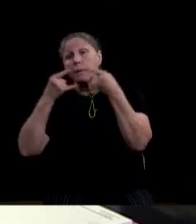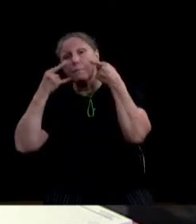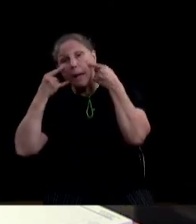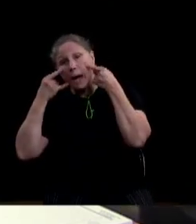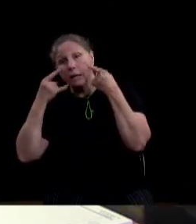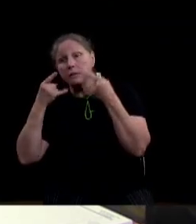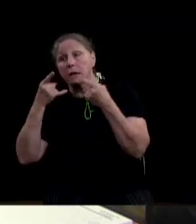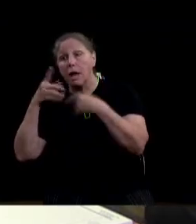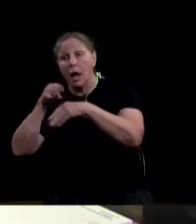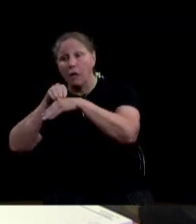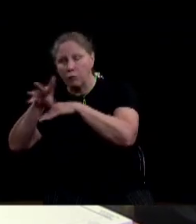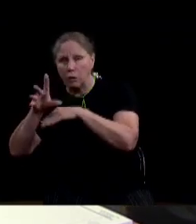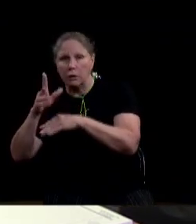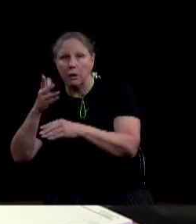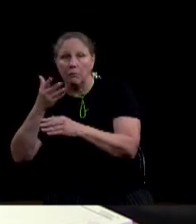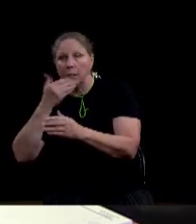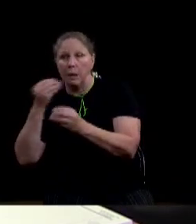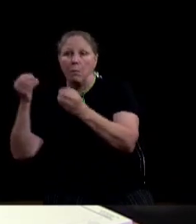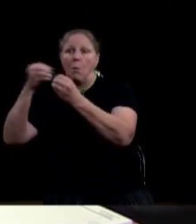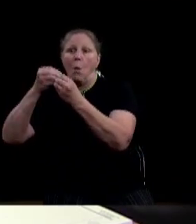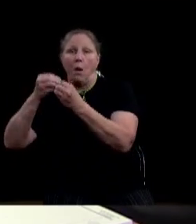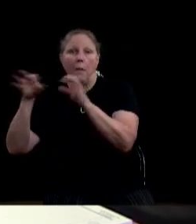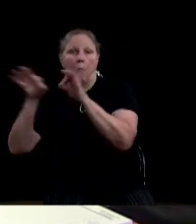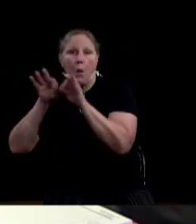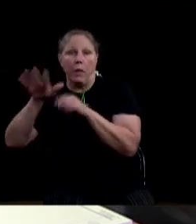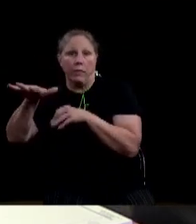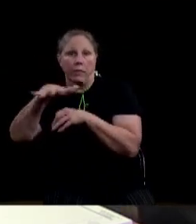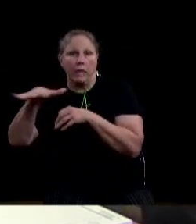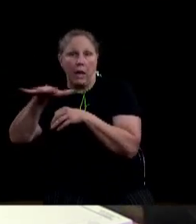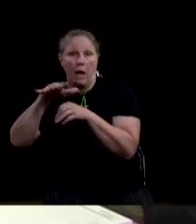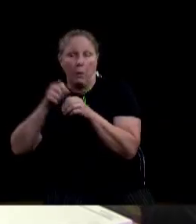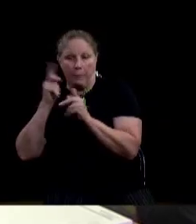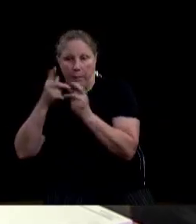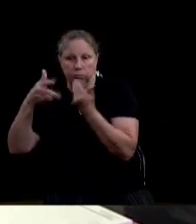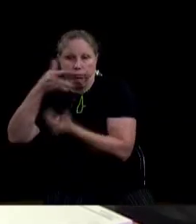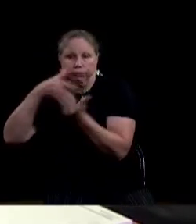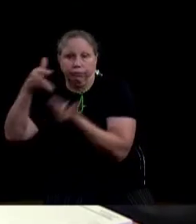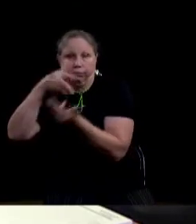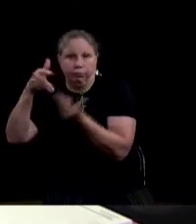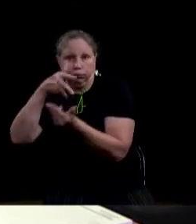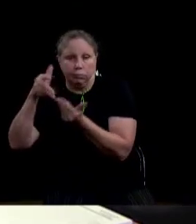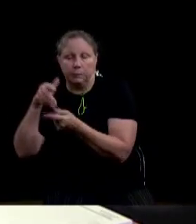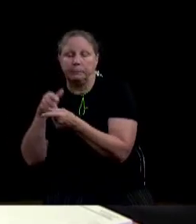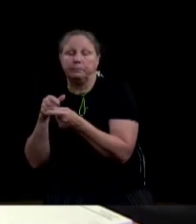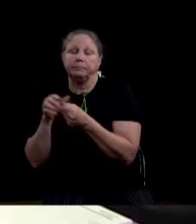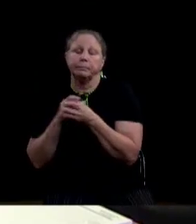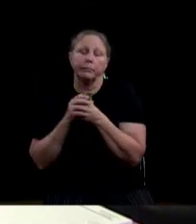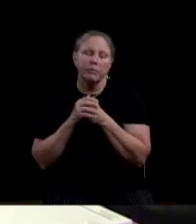in a more dense population. I don't know that there are studies